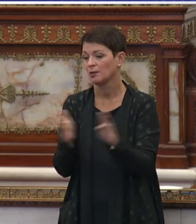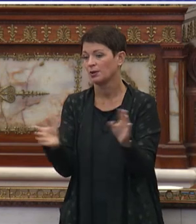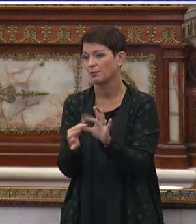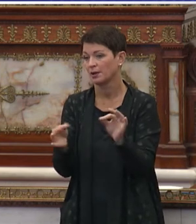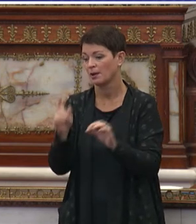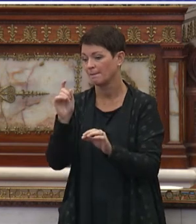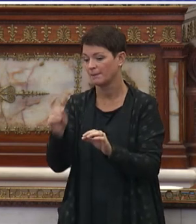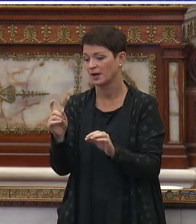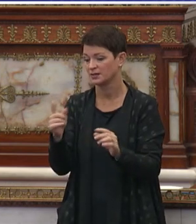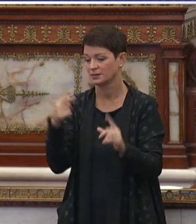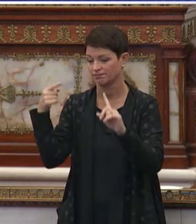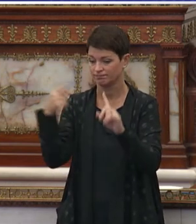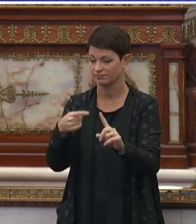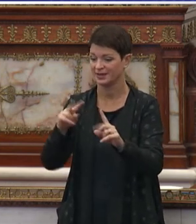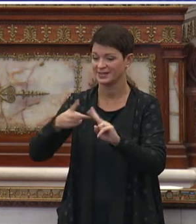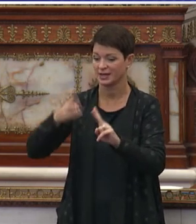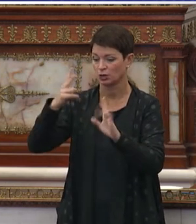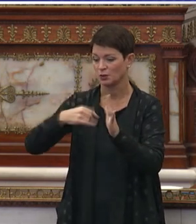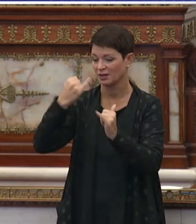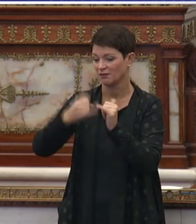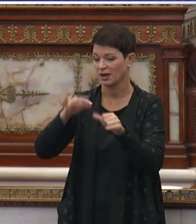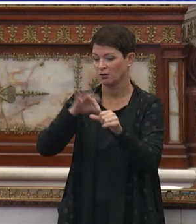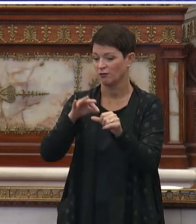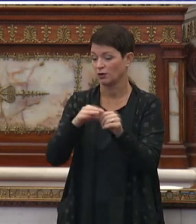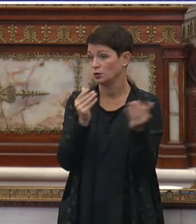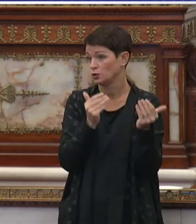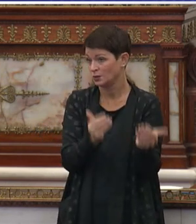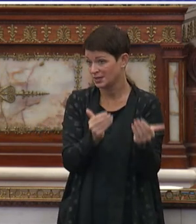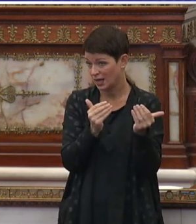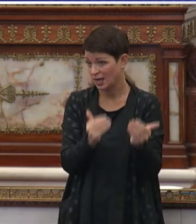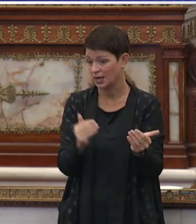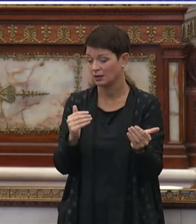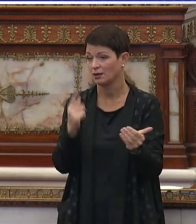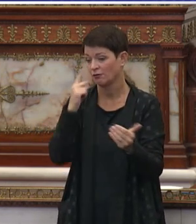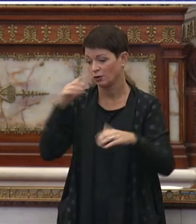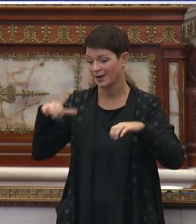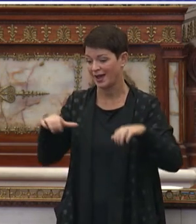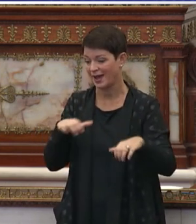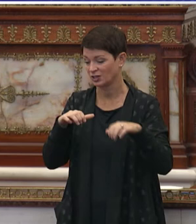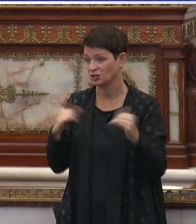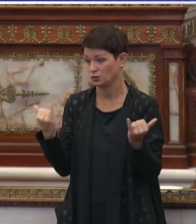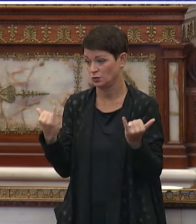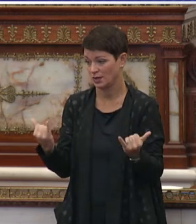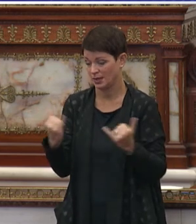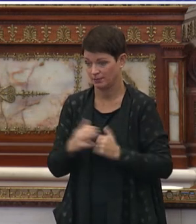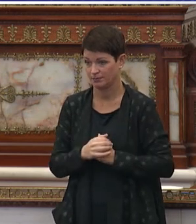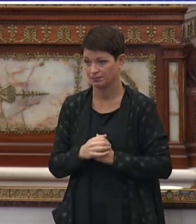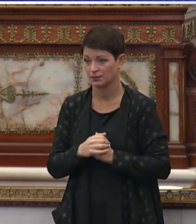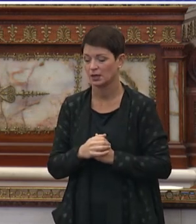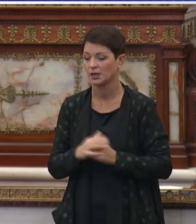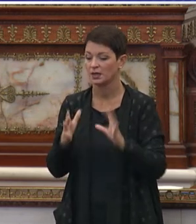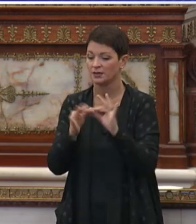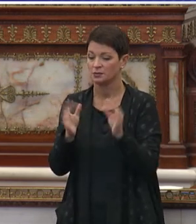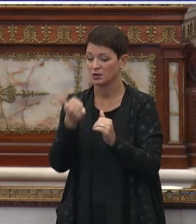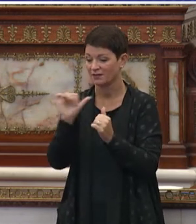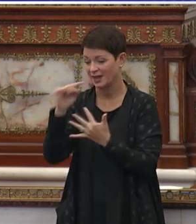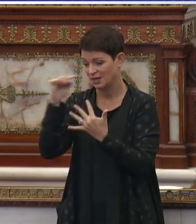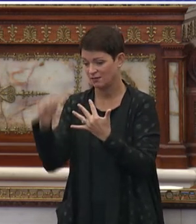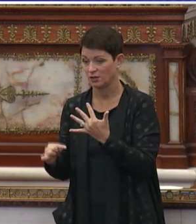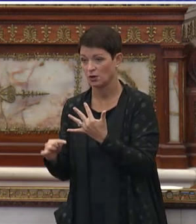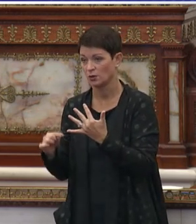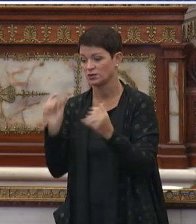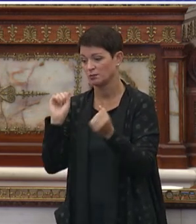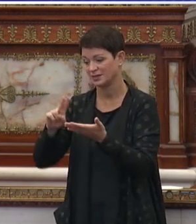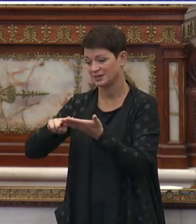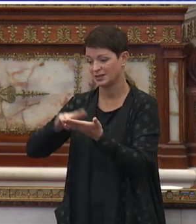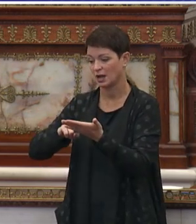must concern matters on the second reading and final passage calendars for possible action at a session of council. A speaker on any of those matters